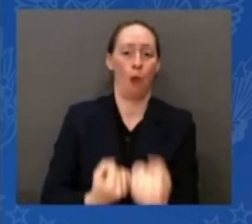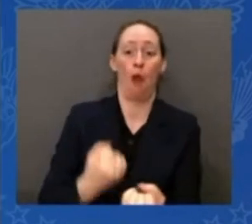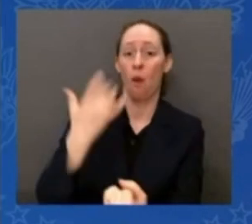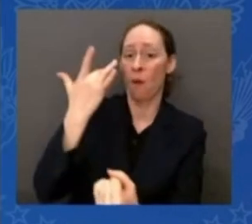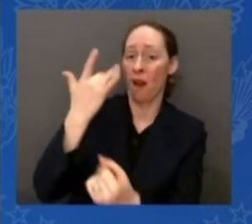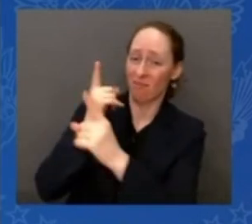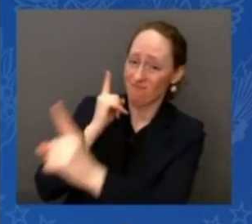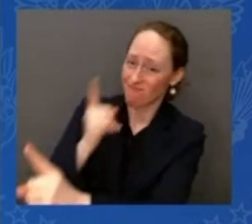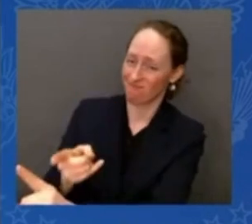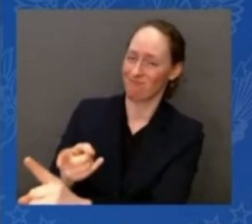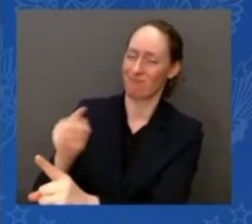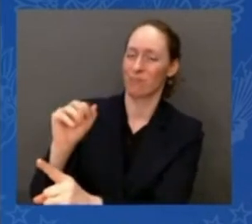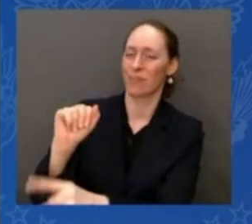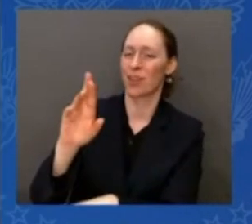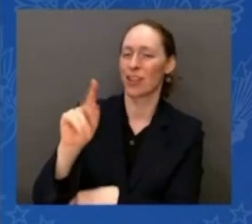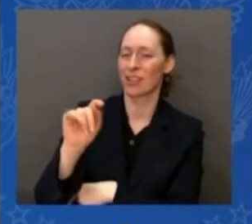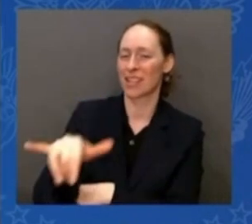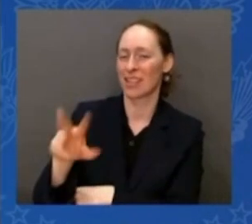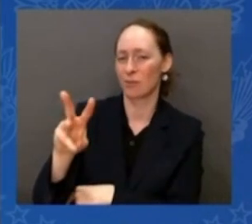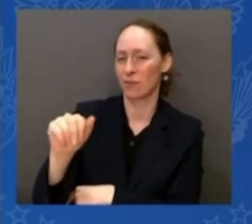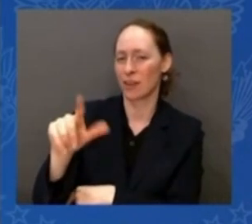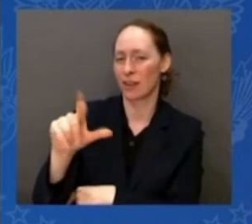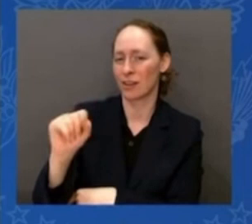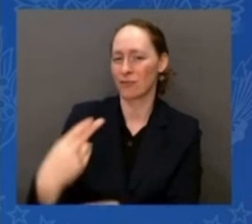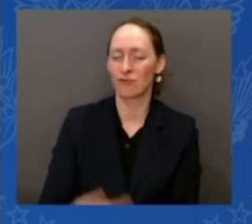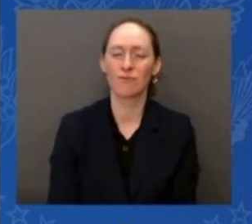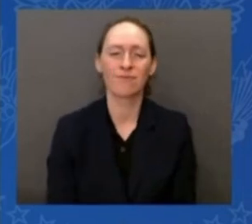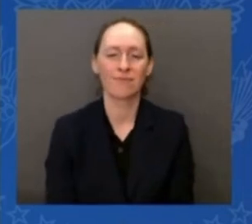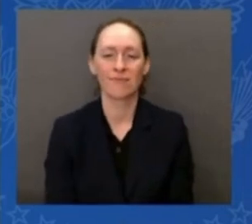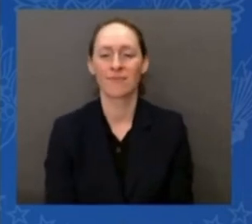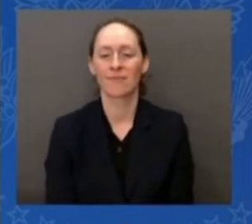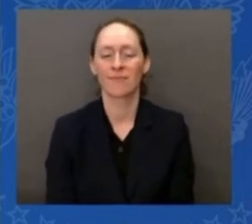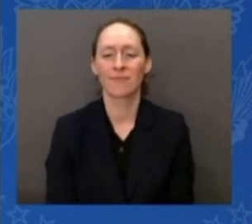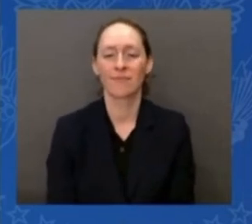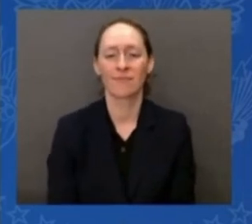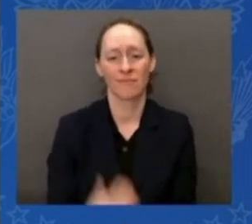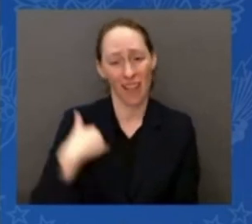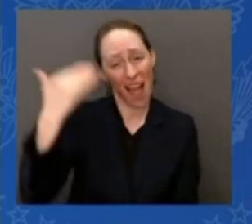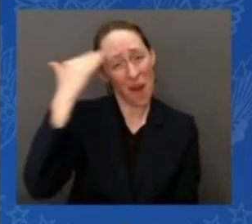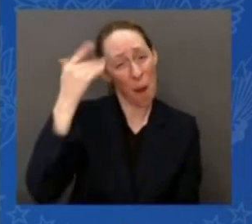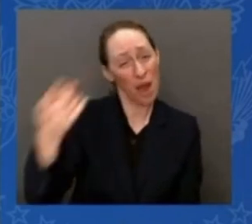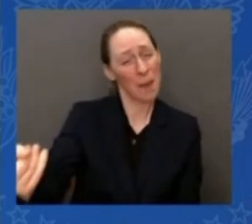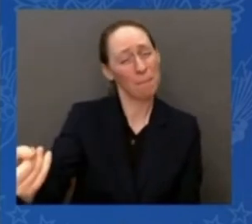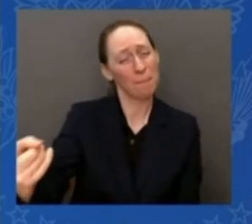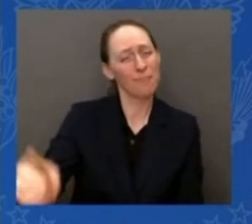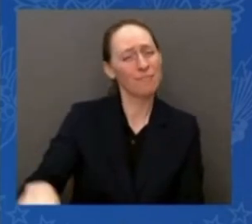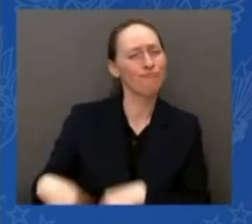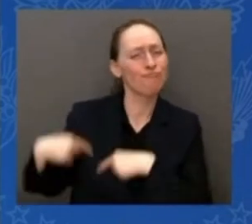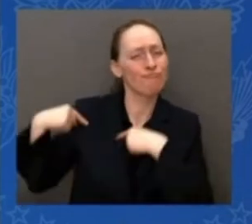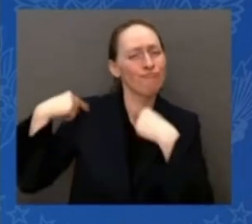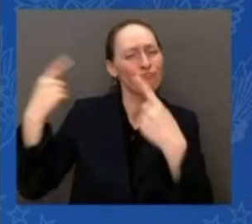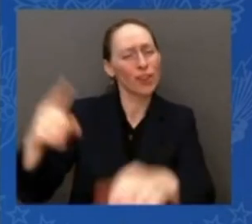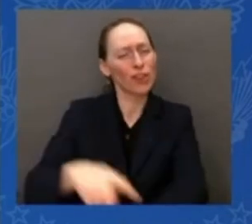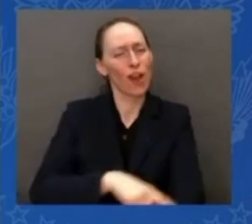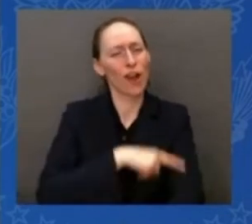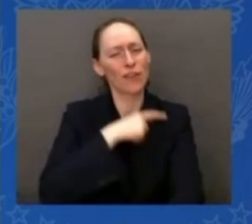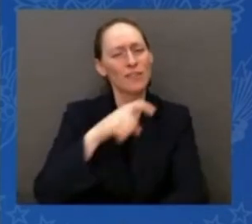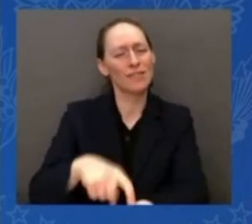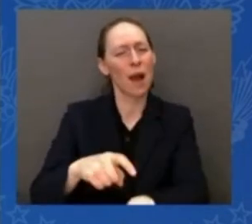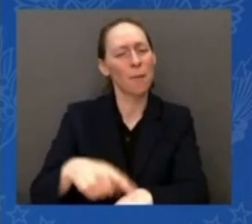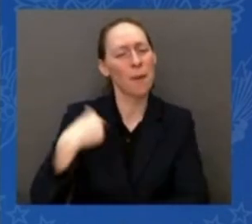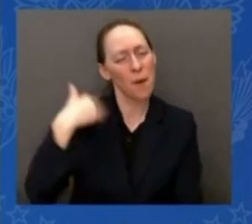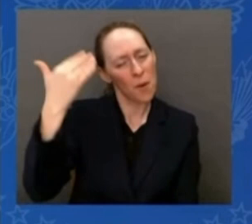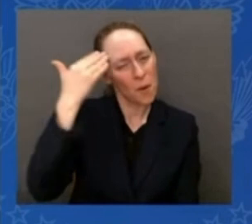I've known Marty a long time. I know his heart. Marty, thank you for everything you've